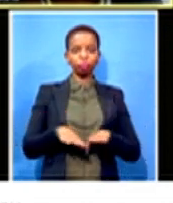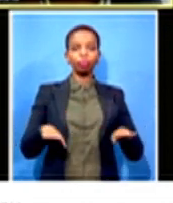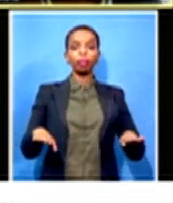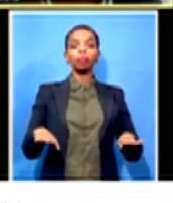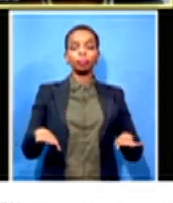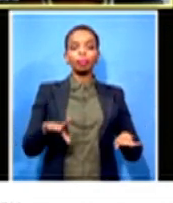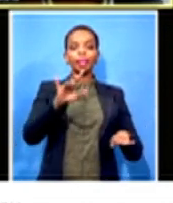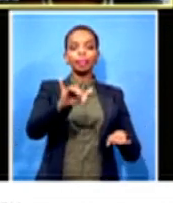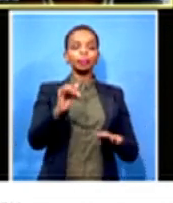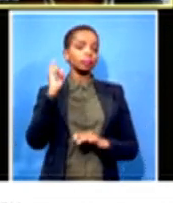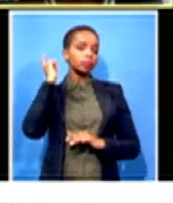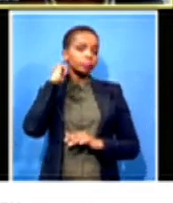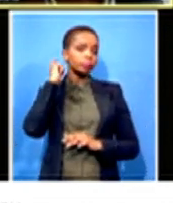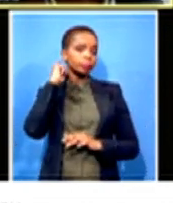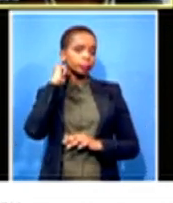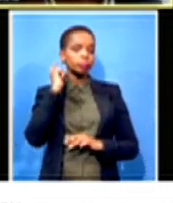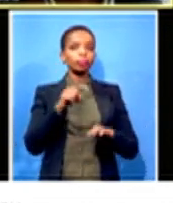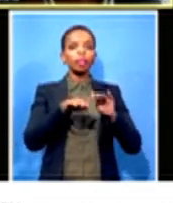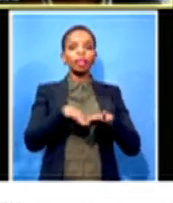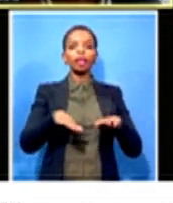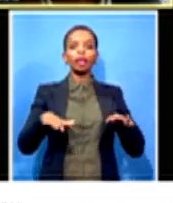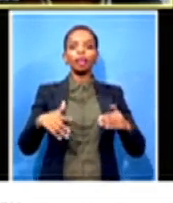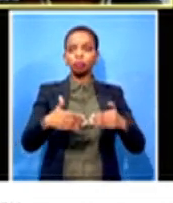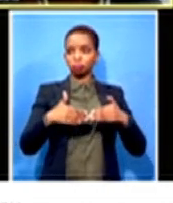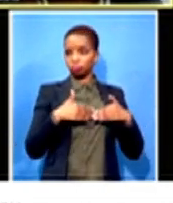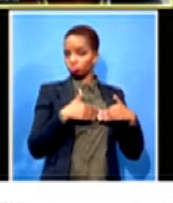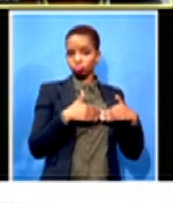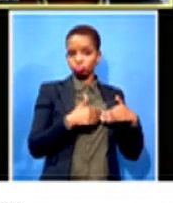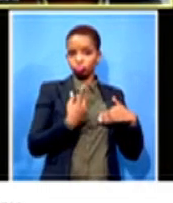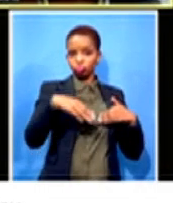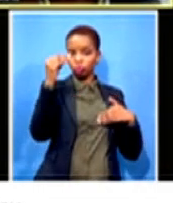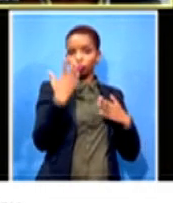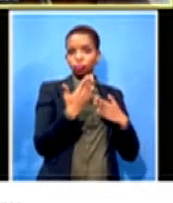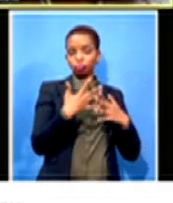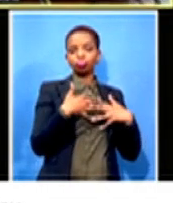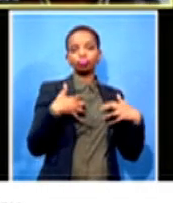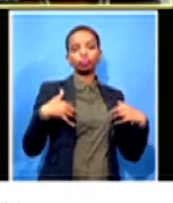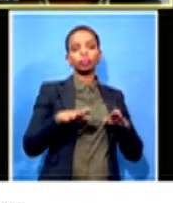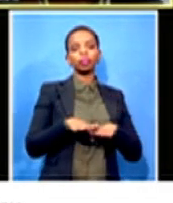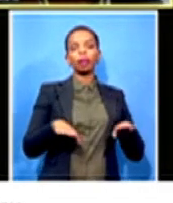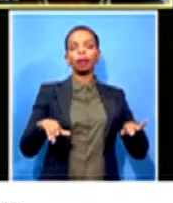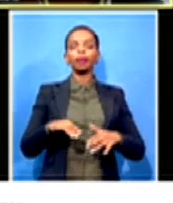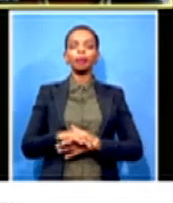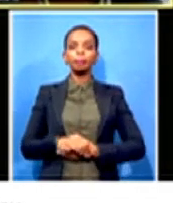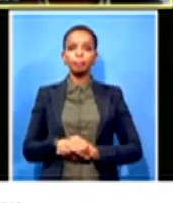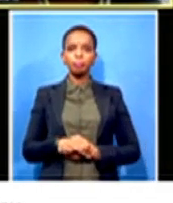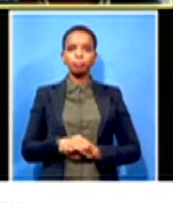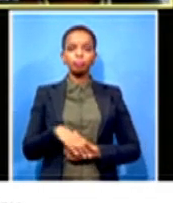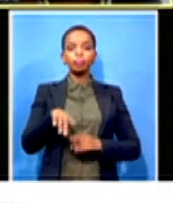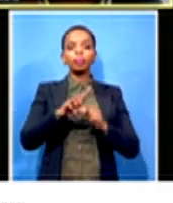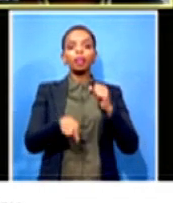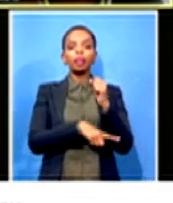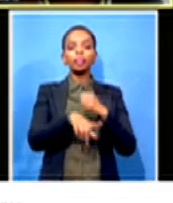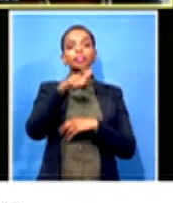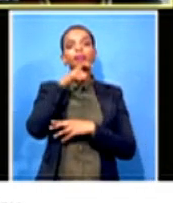be kept away from school. So I just want to conclude by saying that COVID-19 affects a very